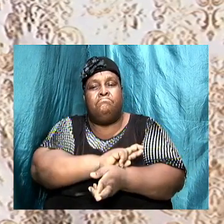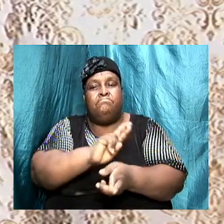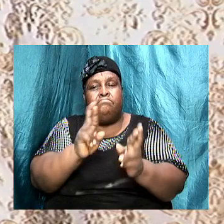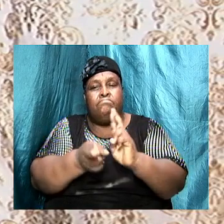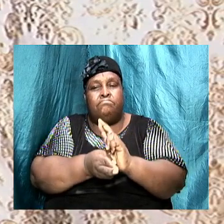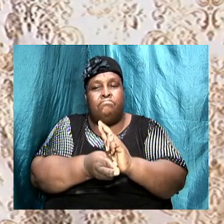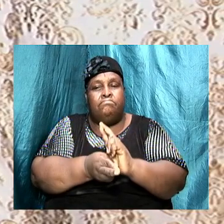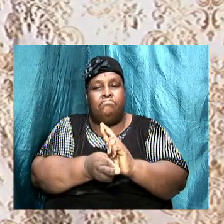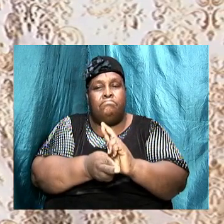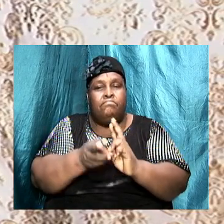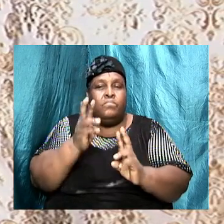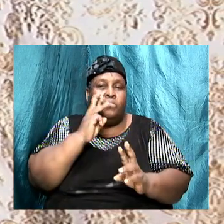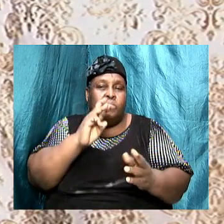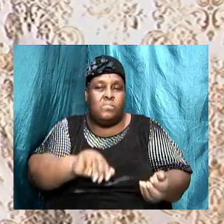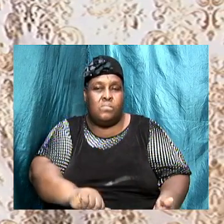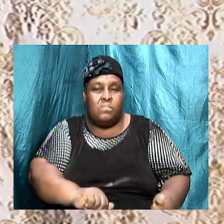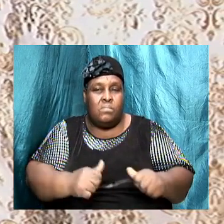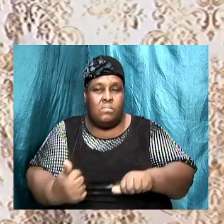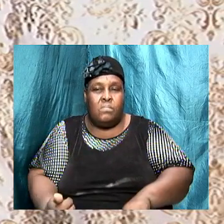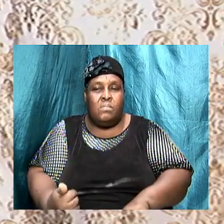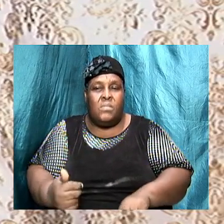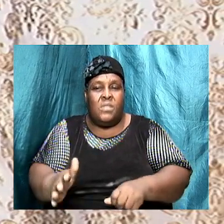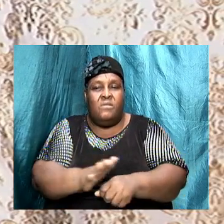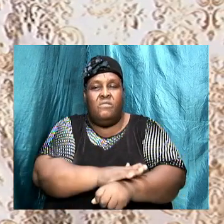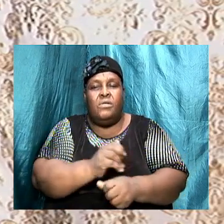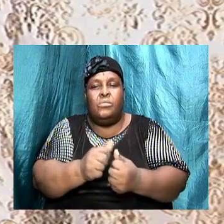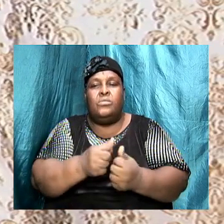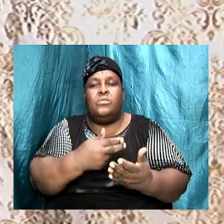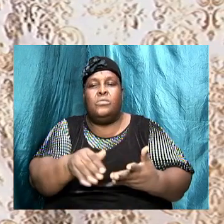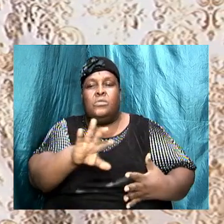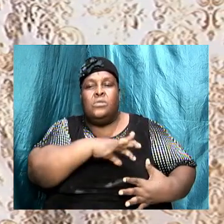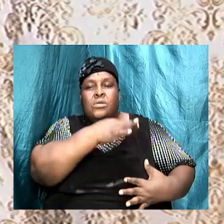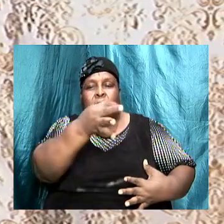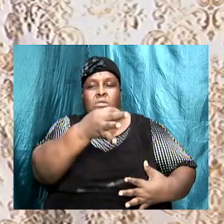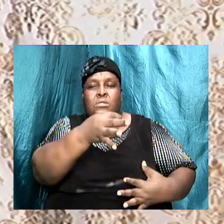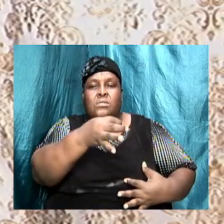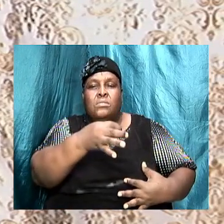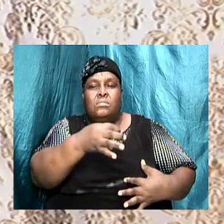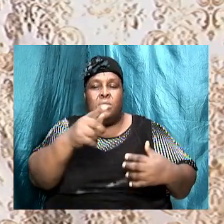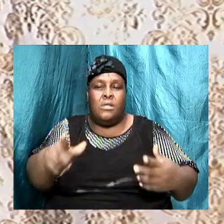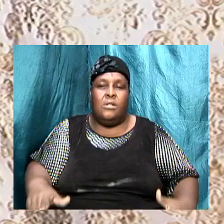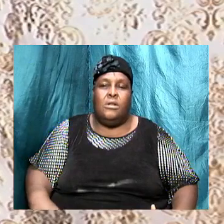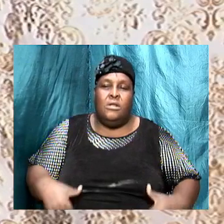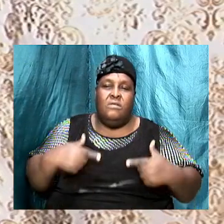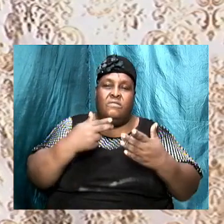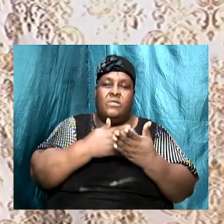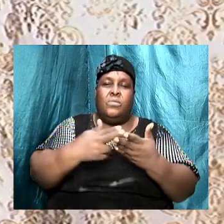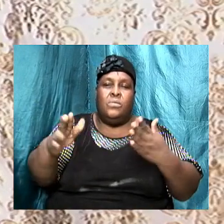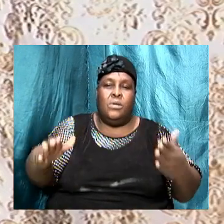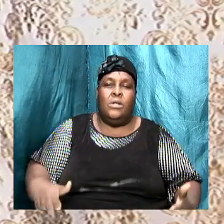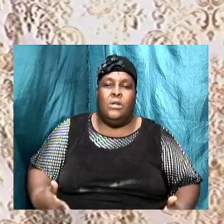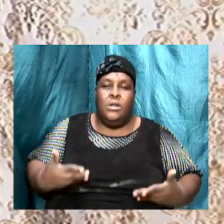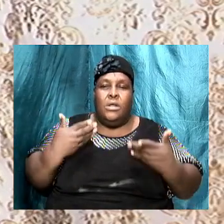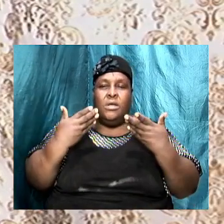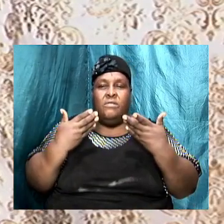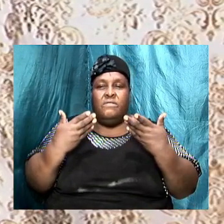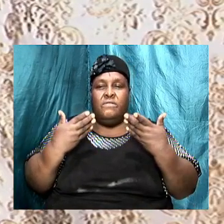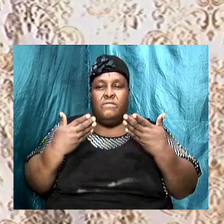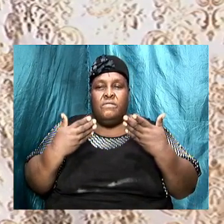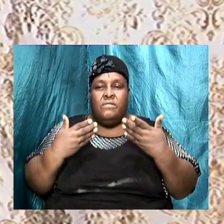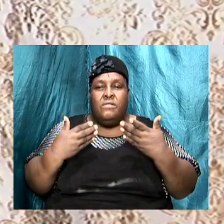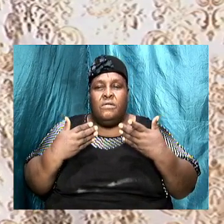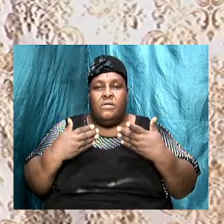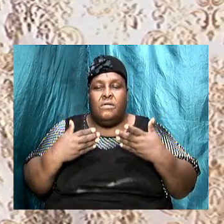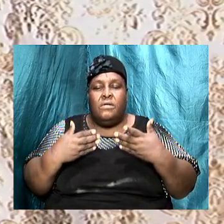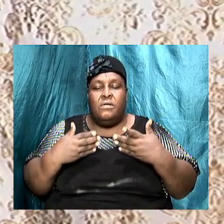repentance, water baptism, infilling of the Holy Spirit, and living a holy life. Can't be